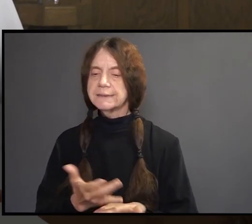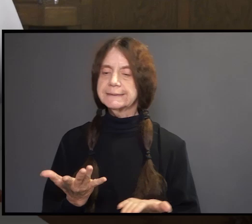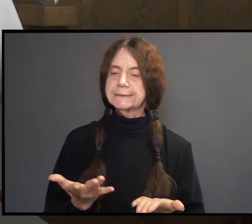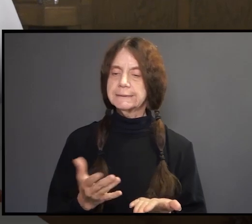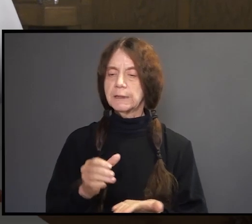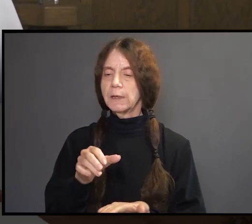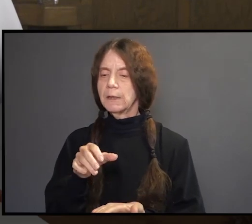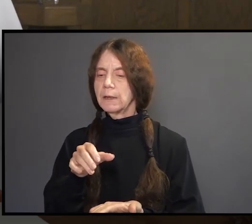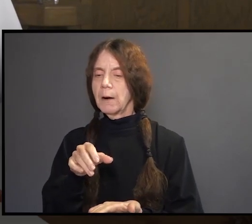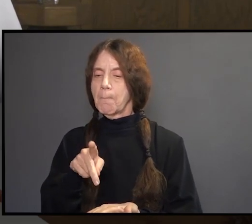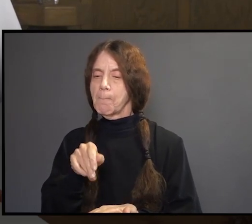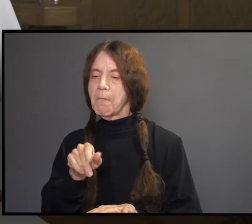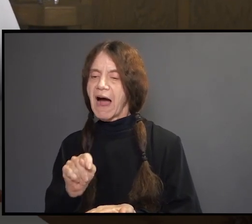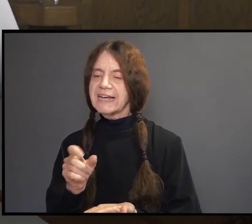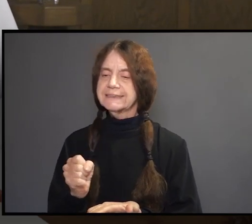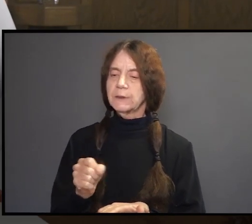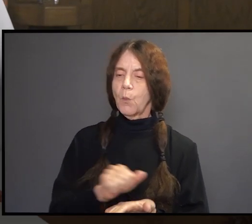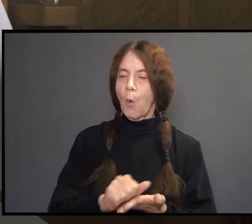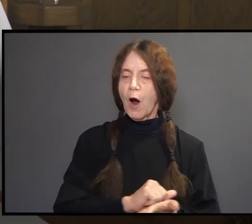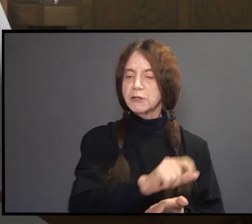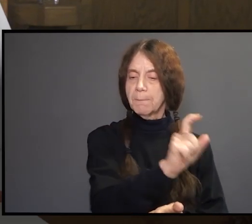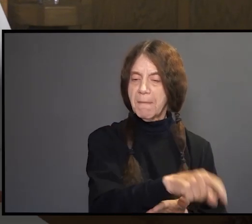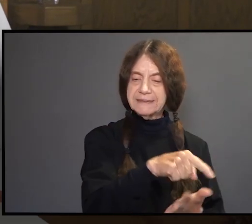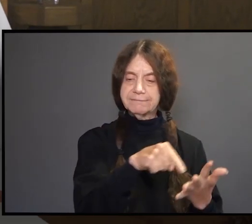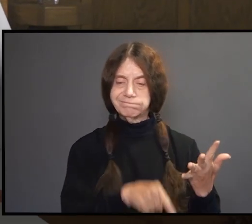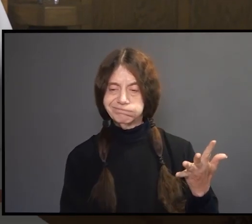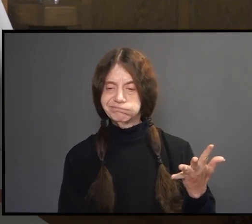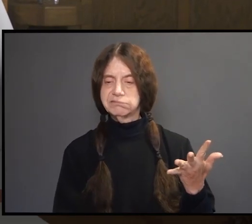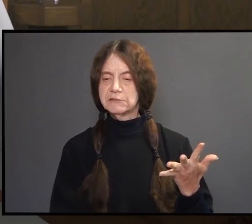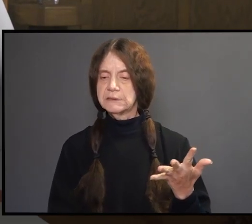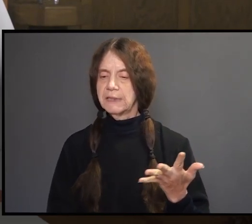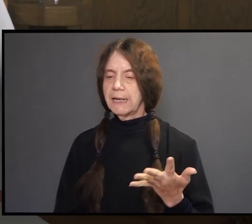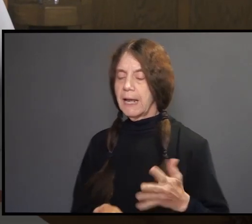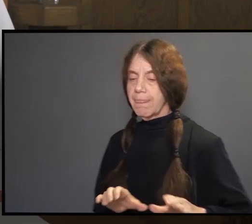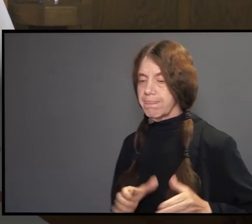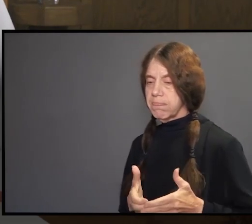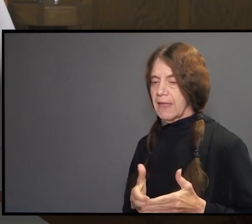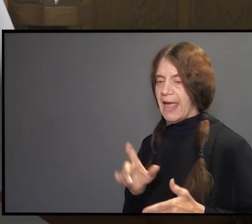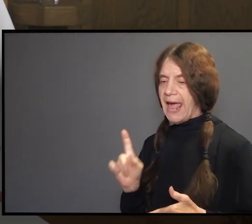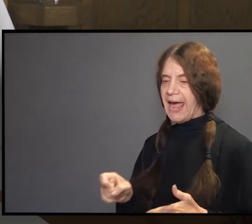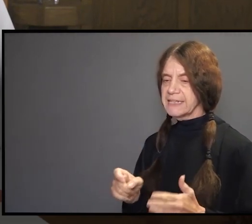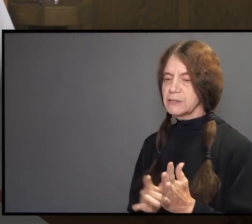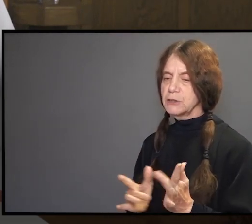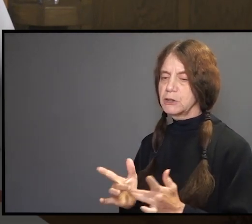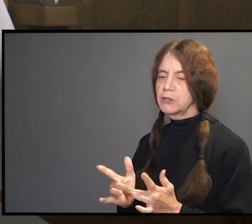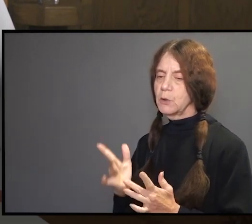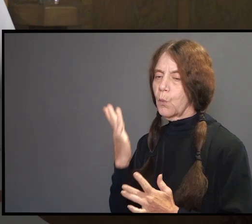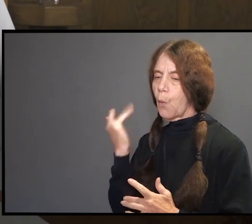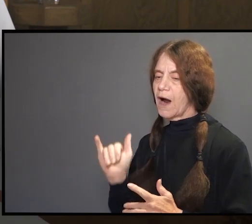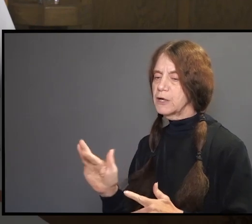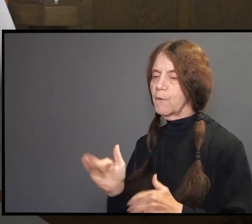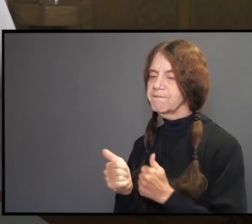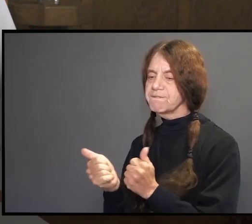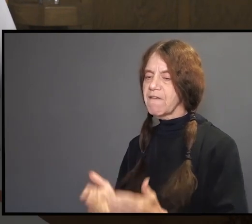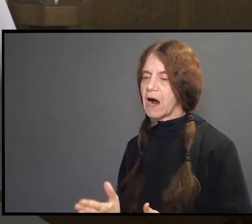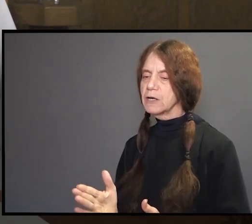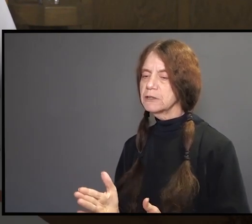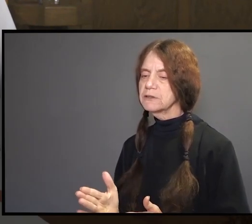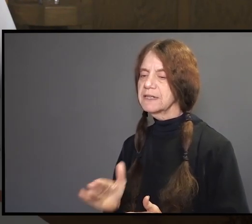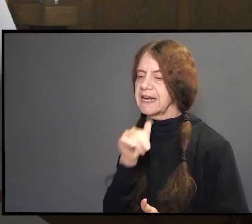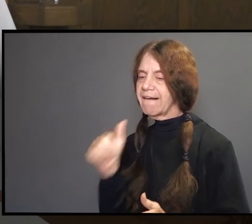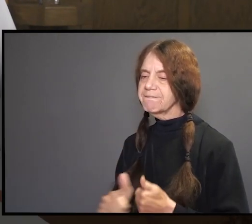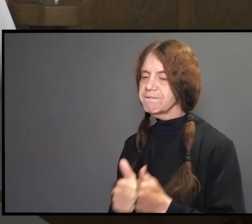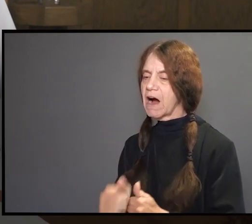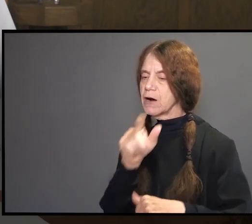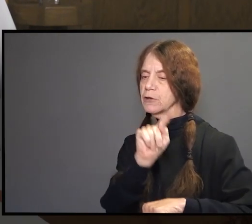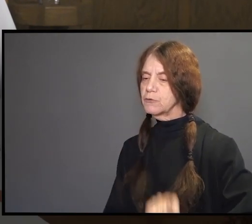and dining couches. And the Pharisees and the scribes asked him, "Why do your disciples not walk according to